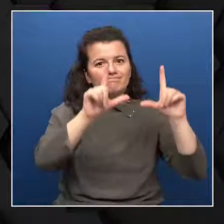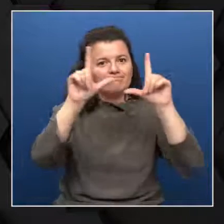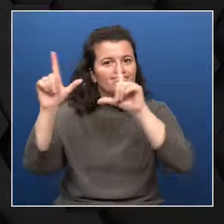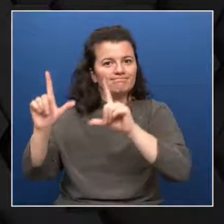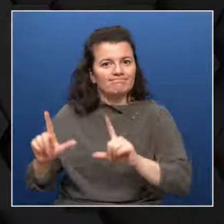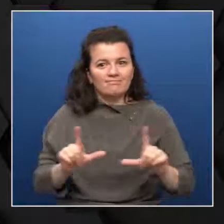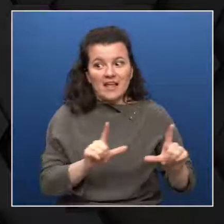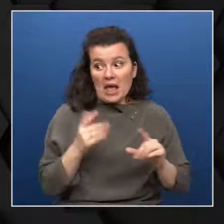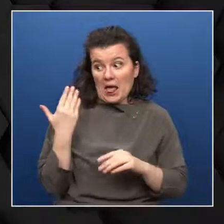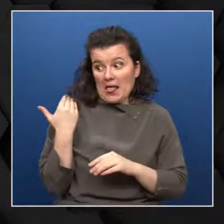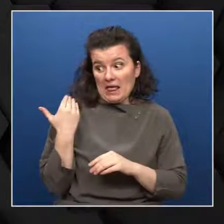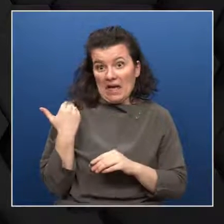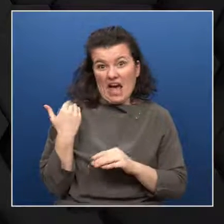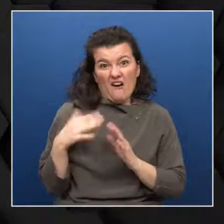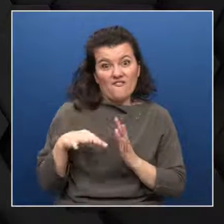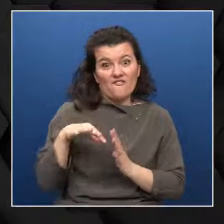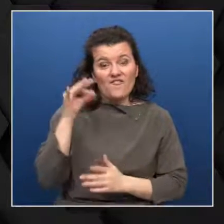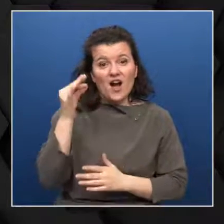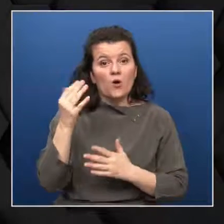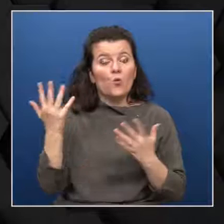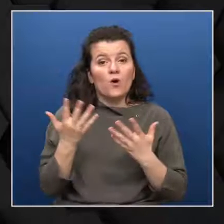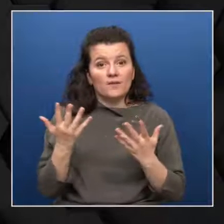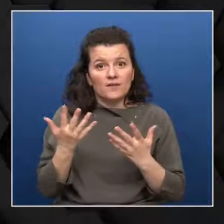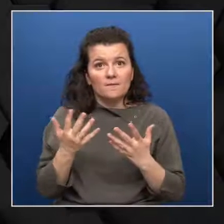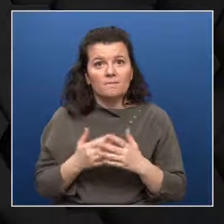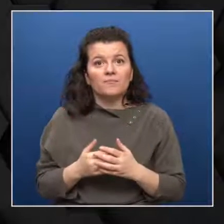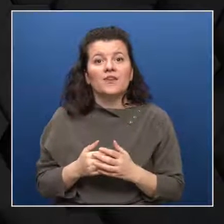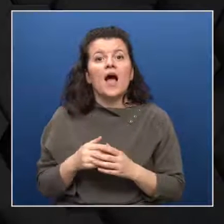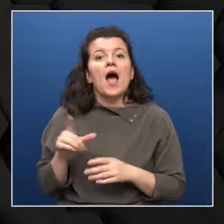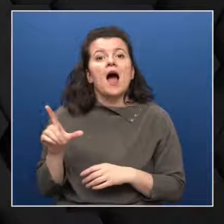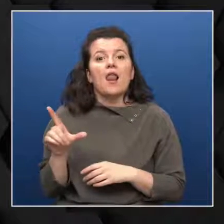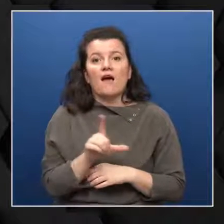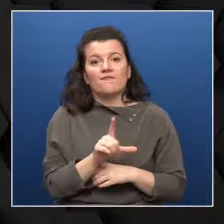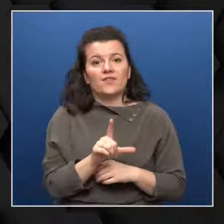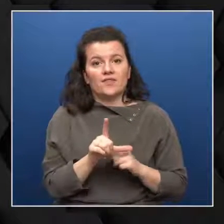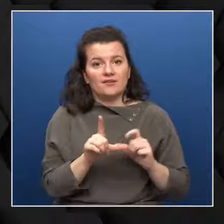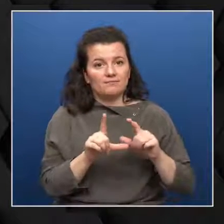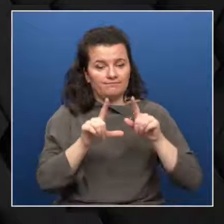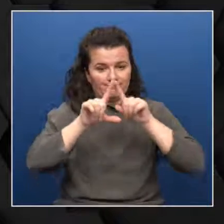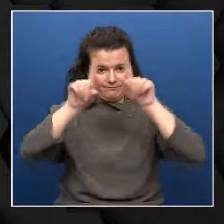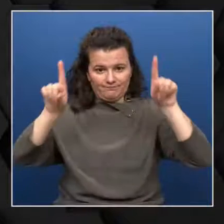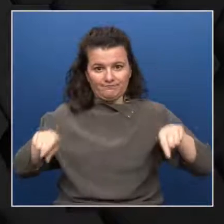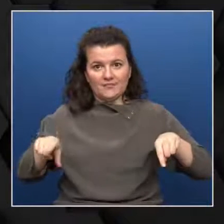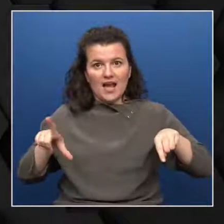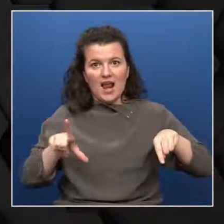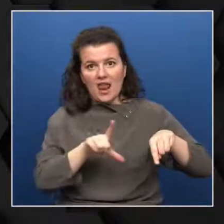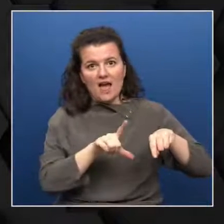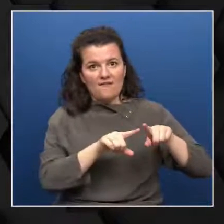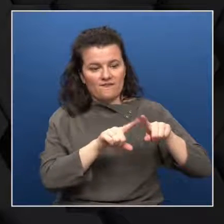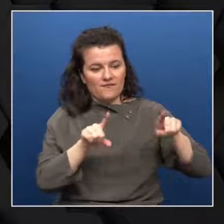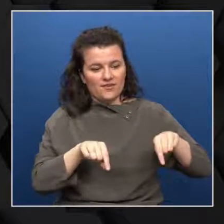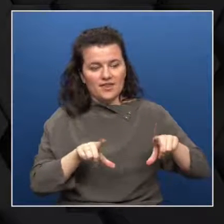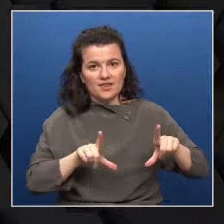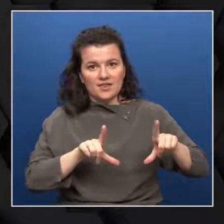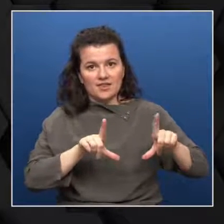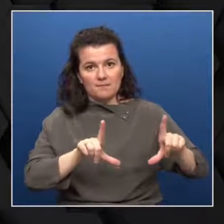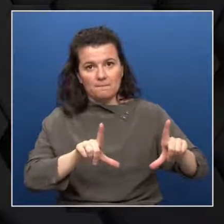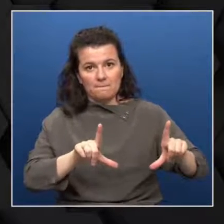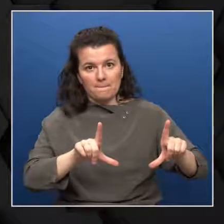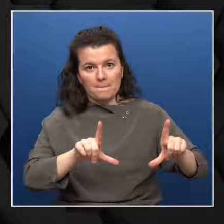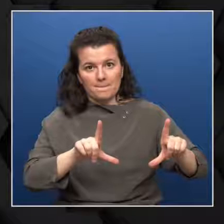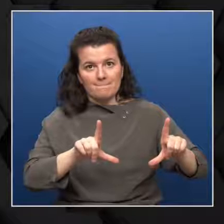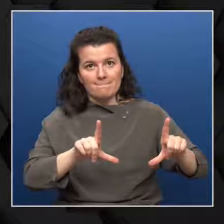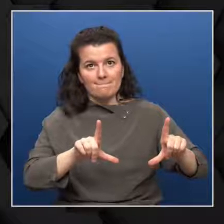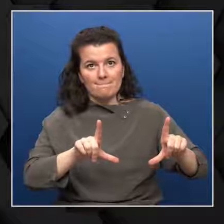latest research is that it has to be on the left side of the program, and that it is